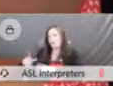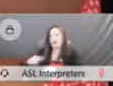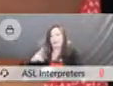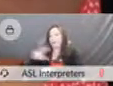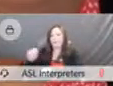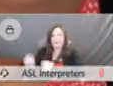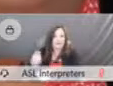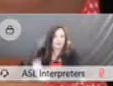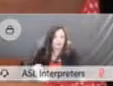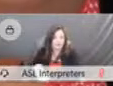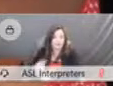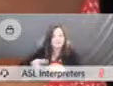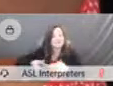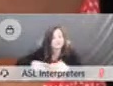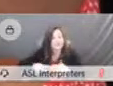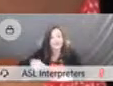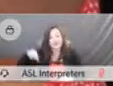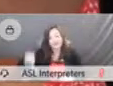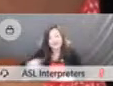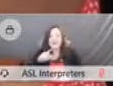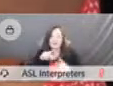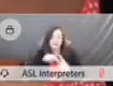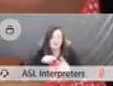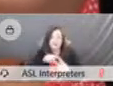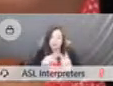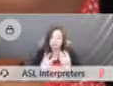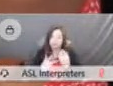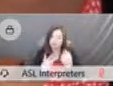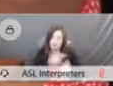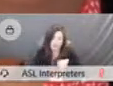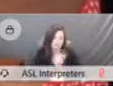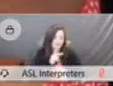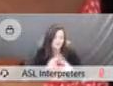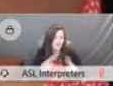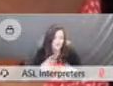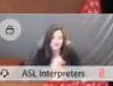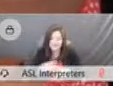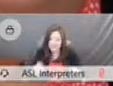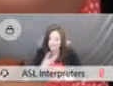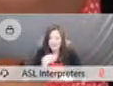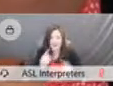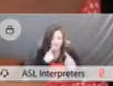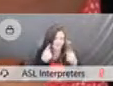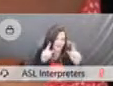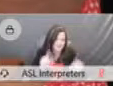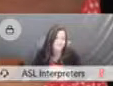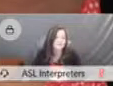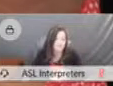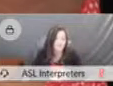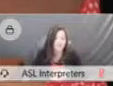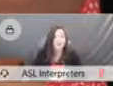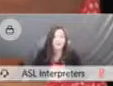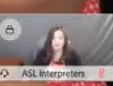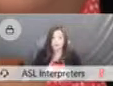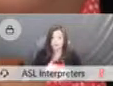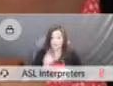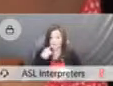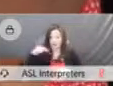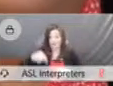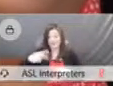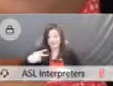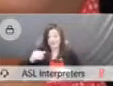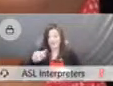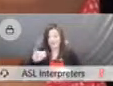are extraordinarily safe and extraordinarily efficacious. And, to really get ourselves out of this